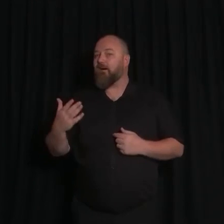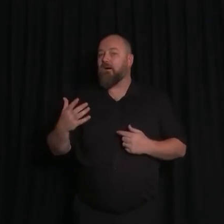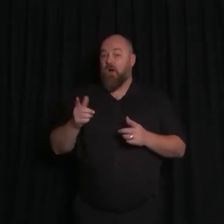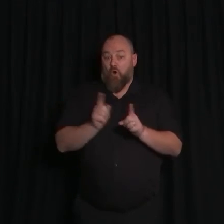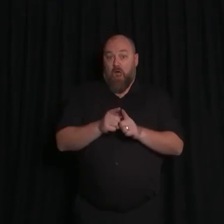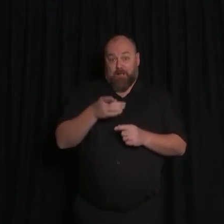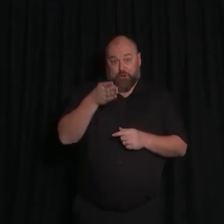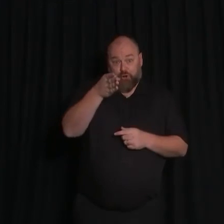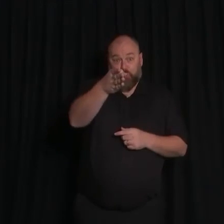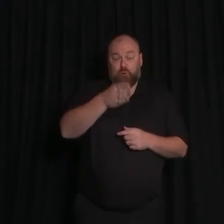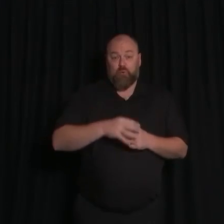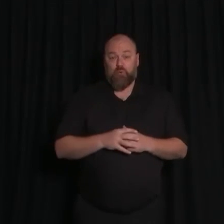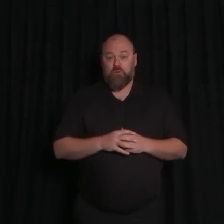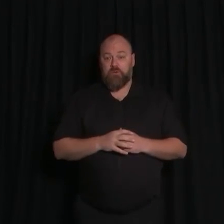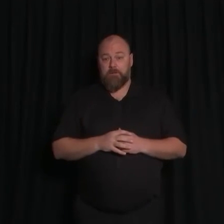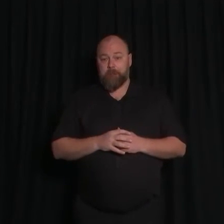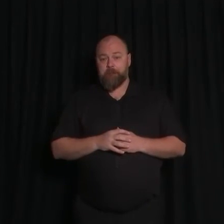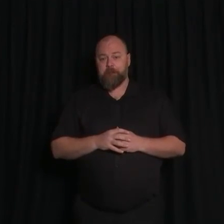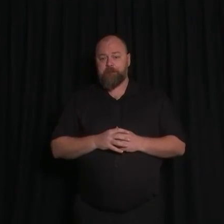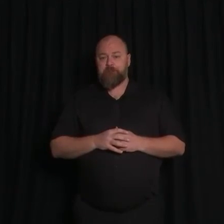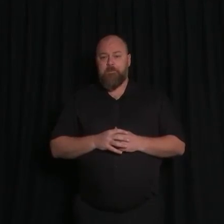like you, Anna, that's doing such amazing work and